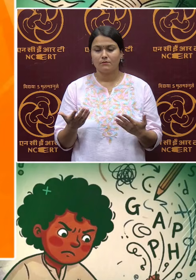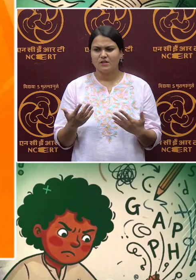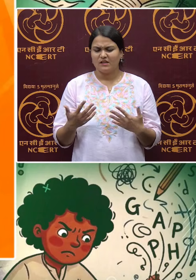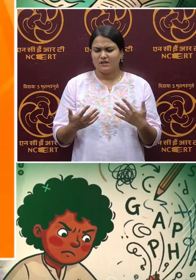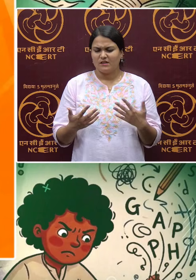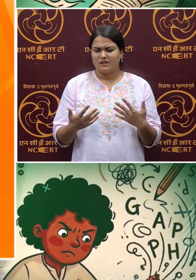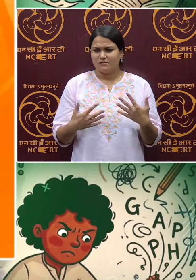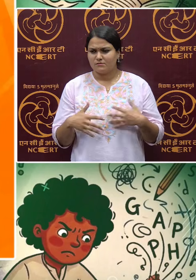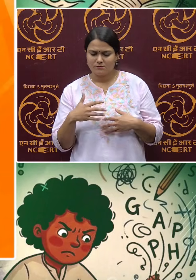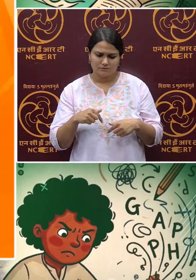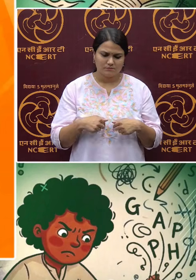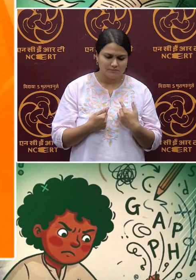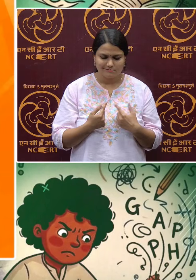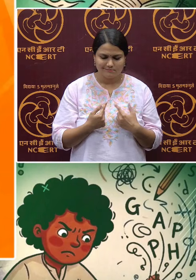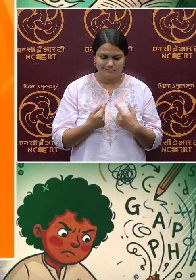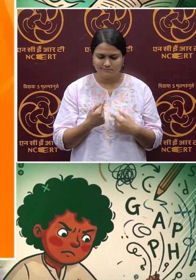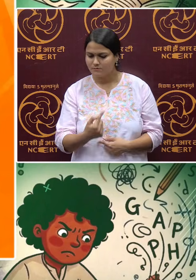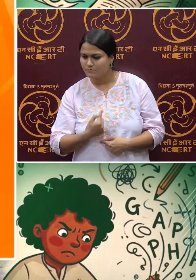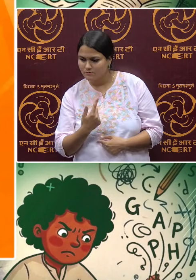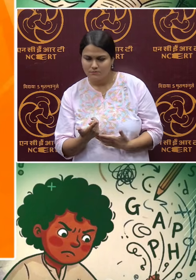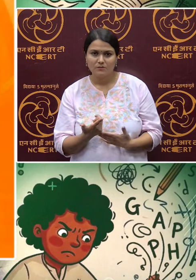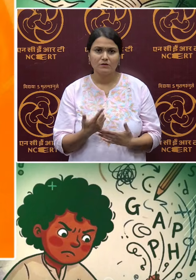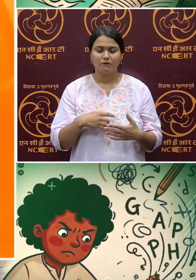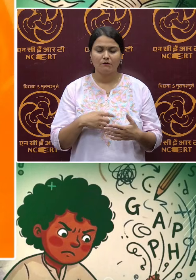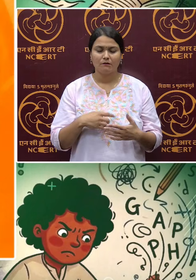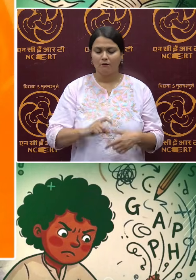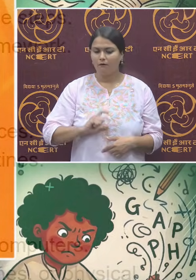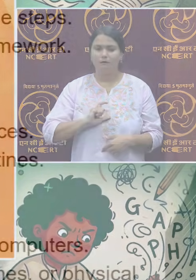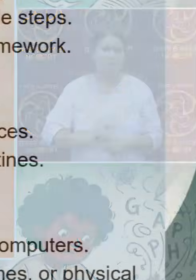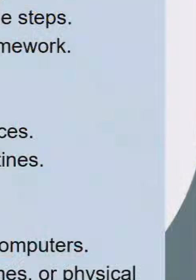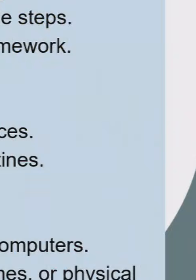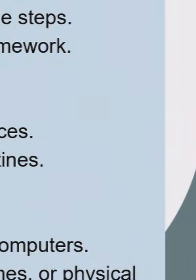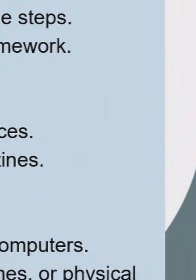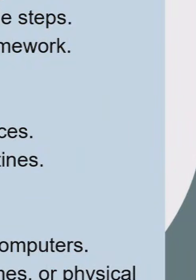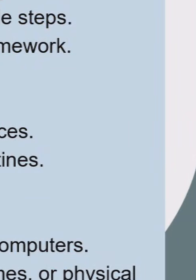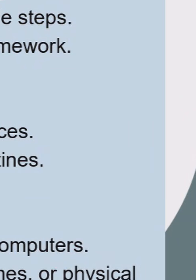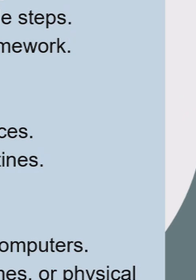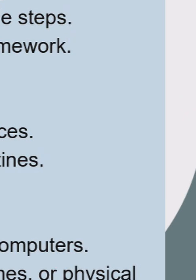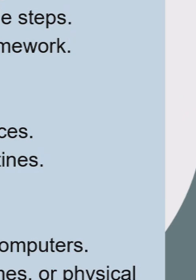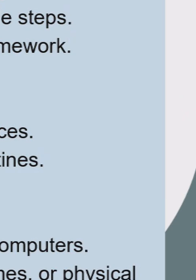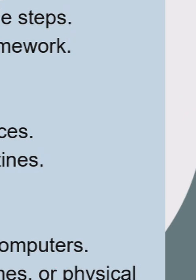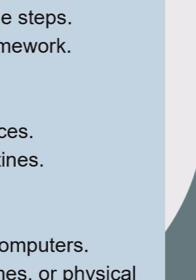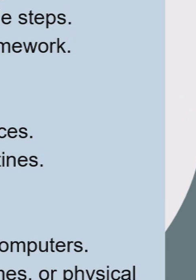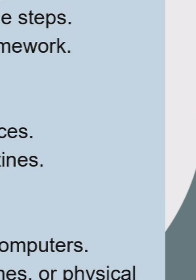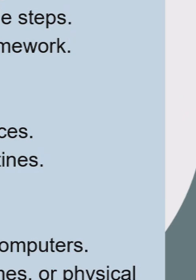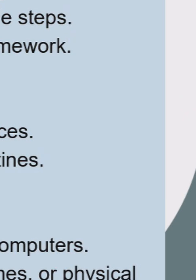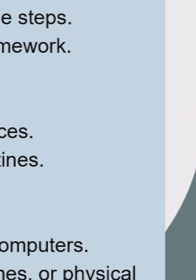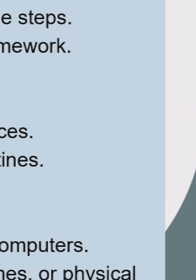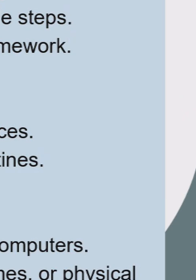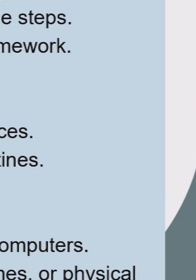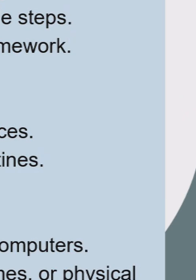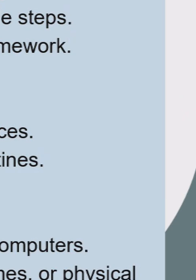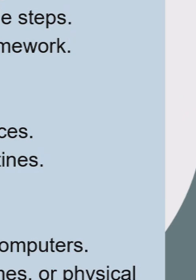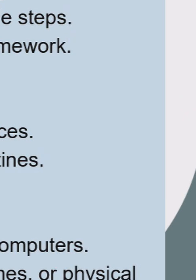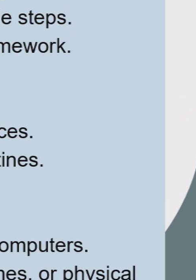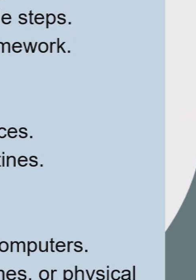submissive and become not confident of myself. withdrawn, anxiety. Then